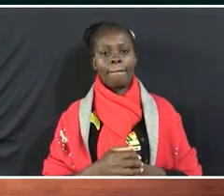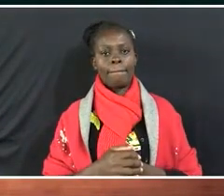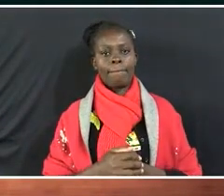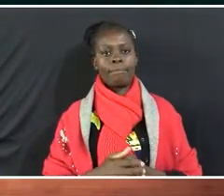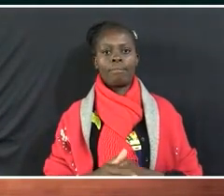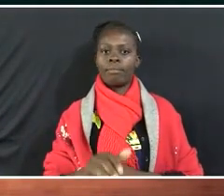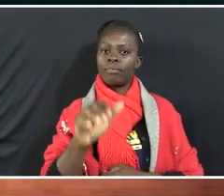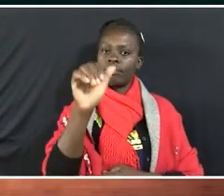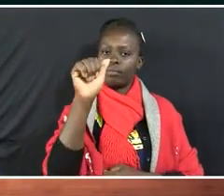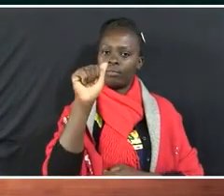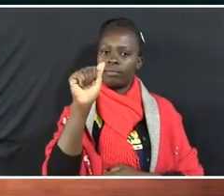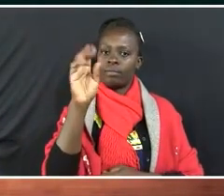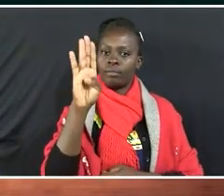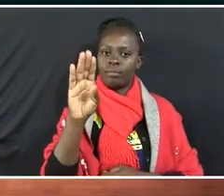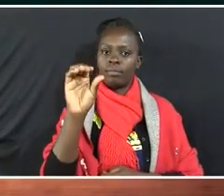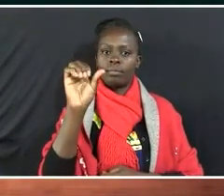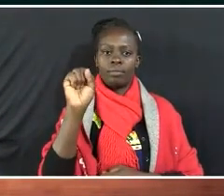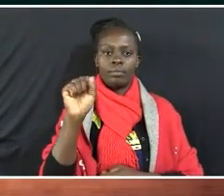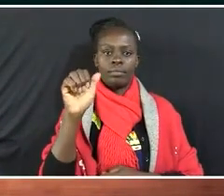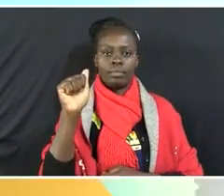Absalom went away from home.